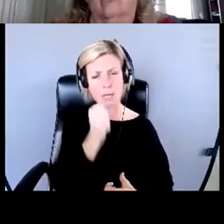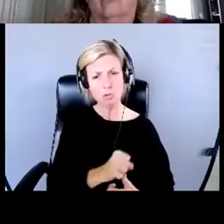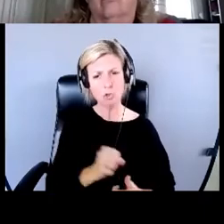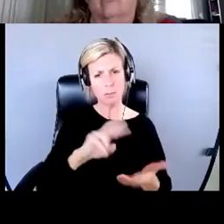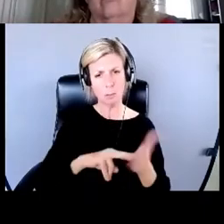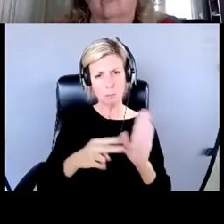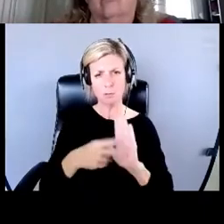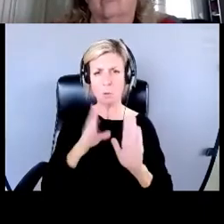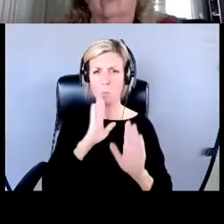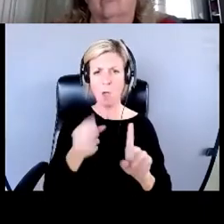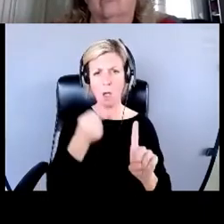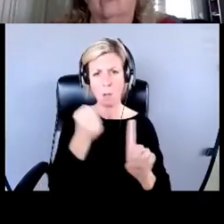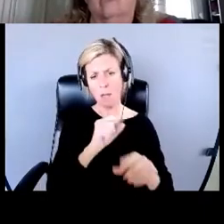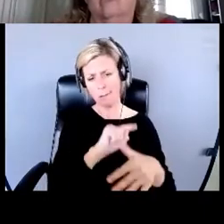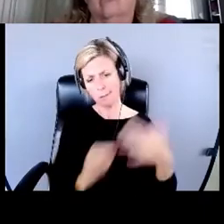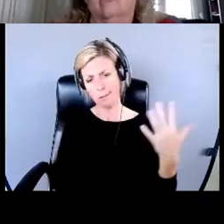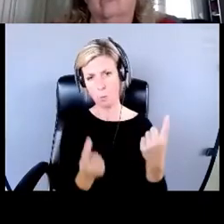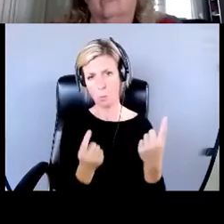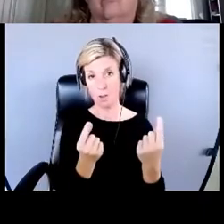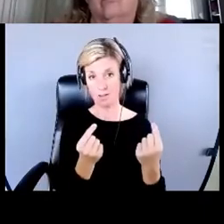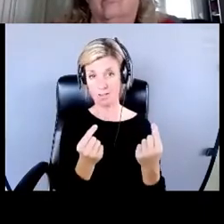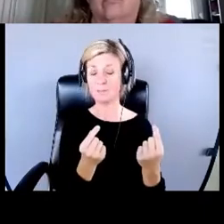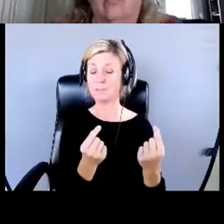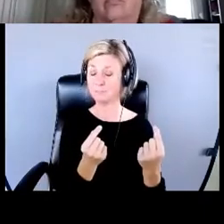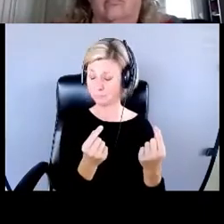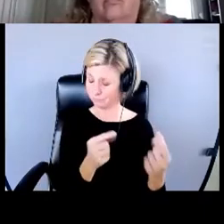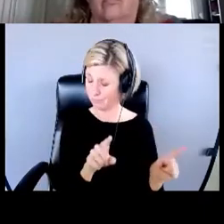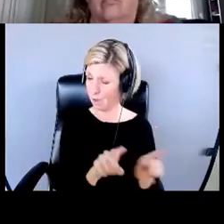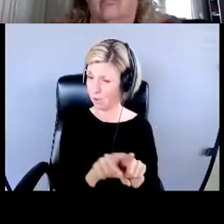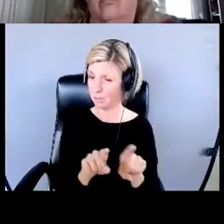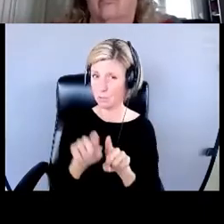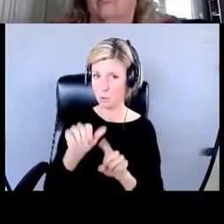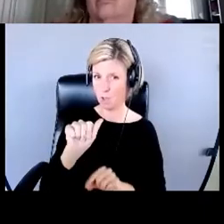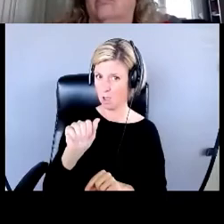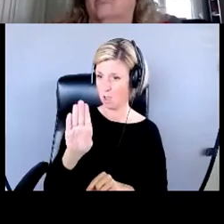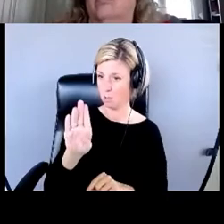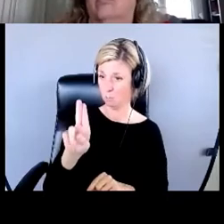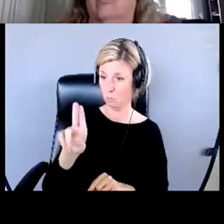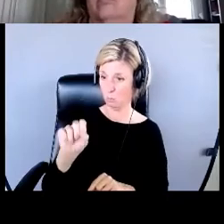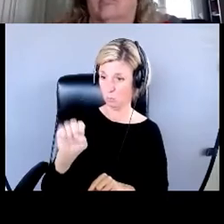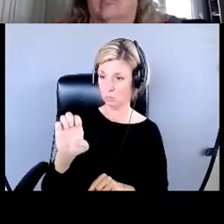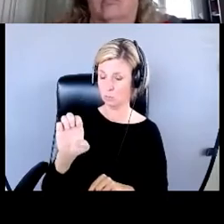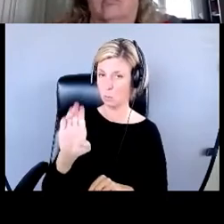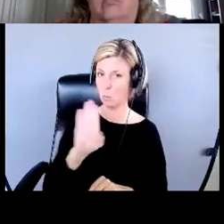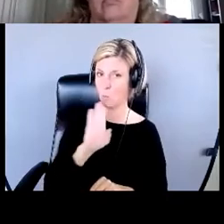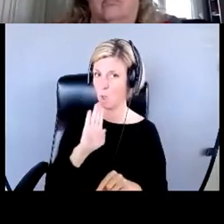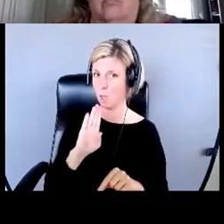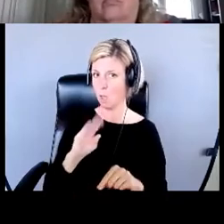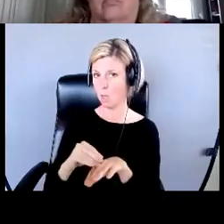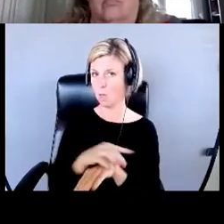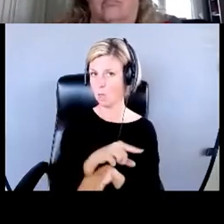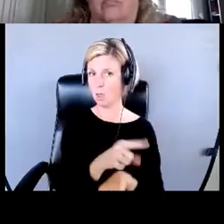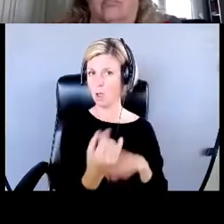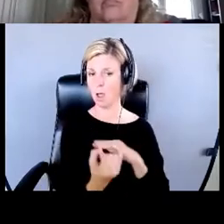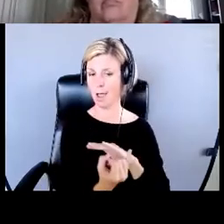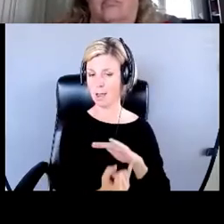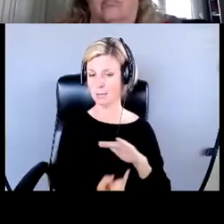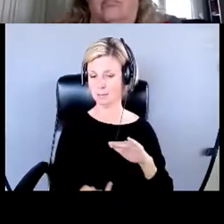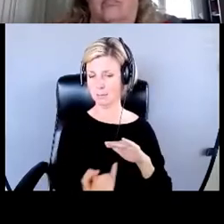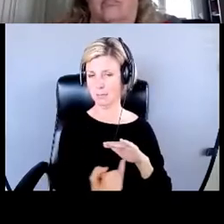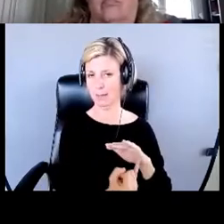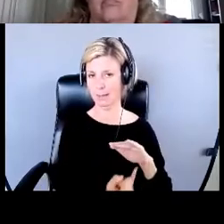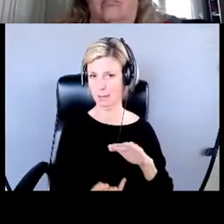dynamic that abuse is really a very isolating process. So many, many people who will come to me